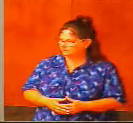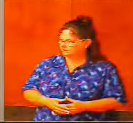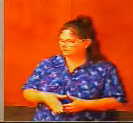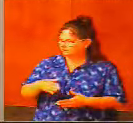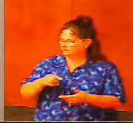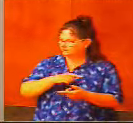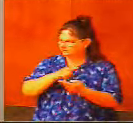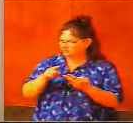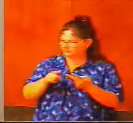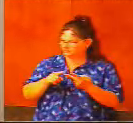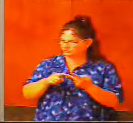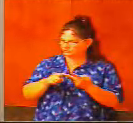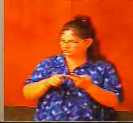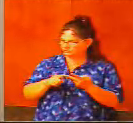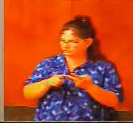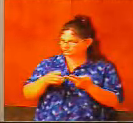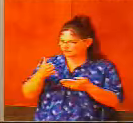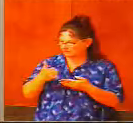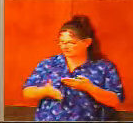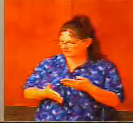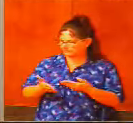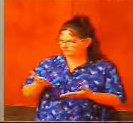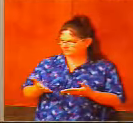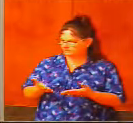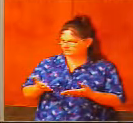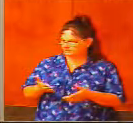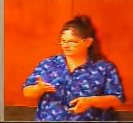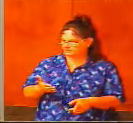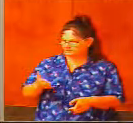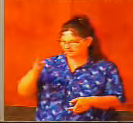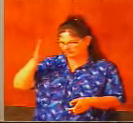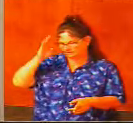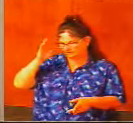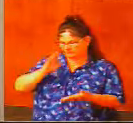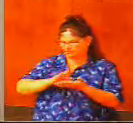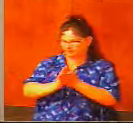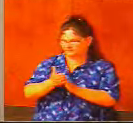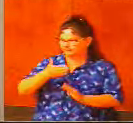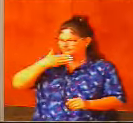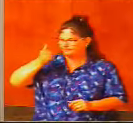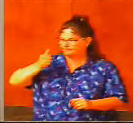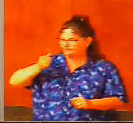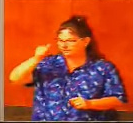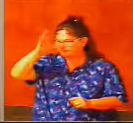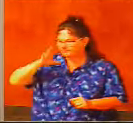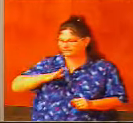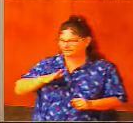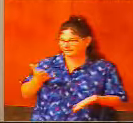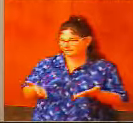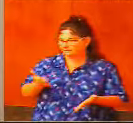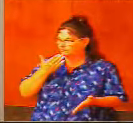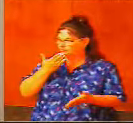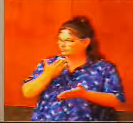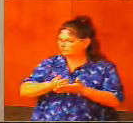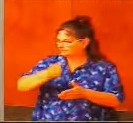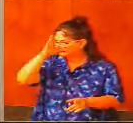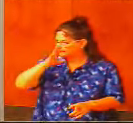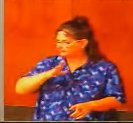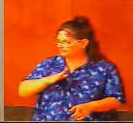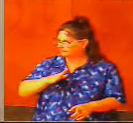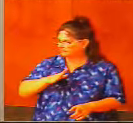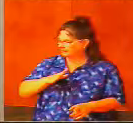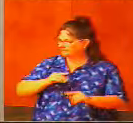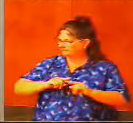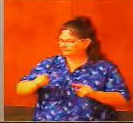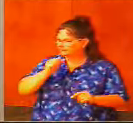Ending number 2, it could be that Barabbas became a better man, even a good man, but not a Christian.